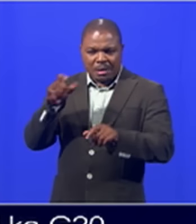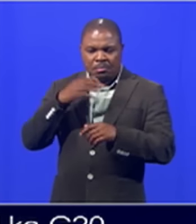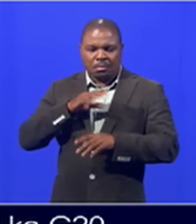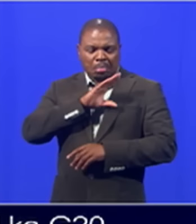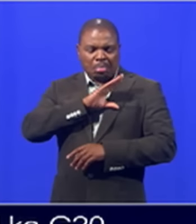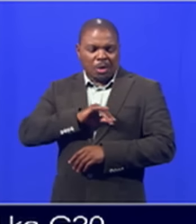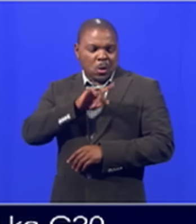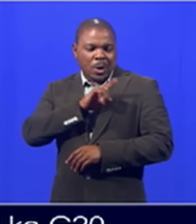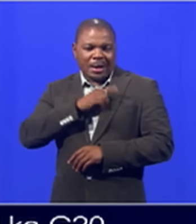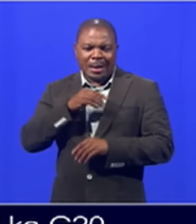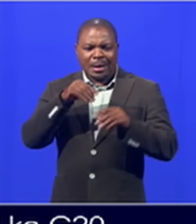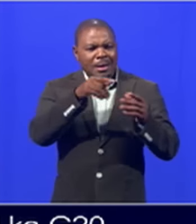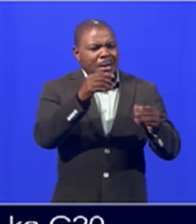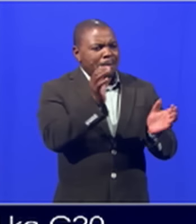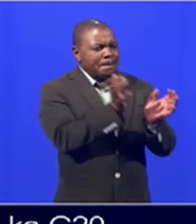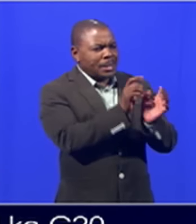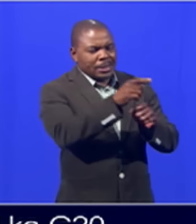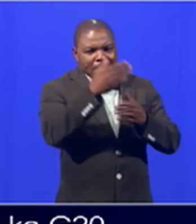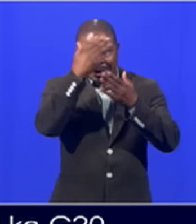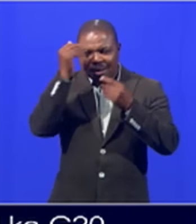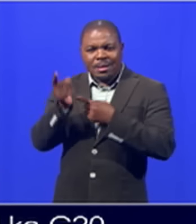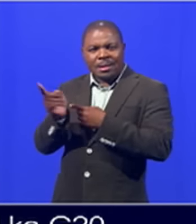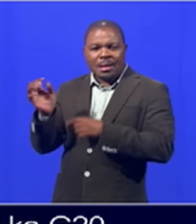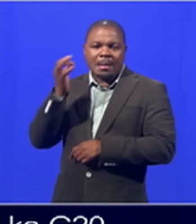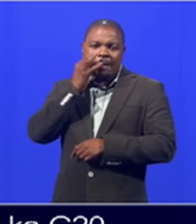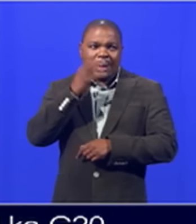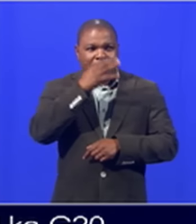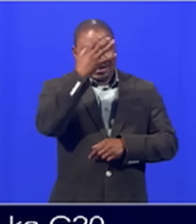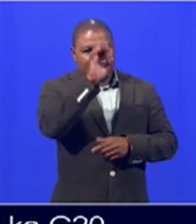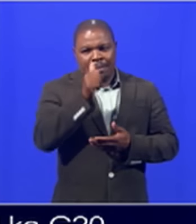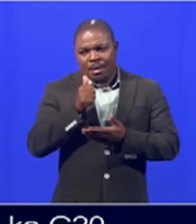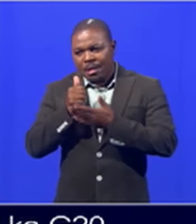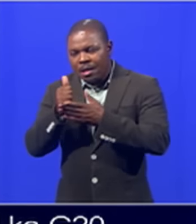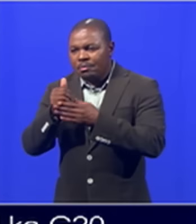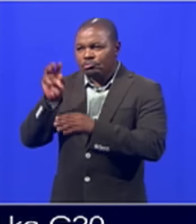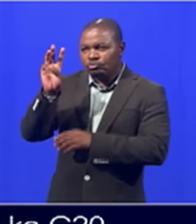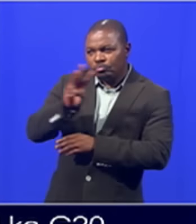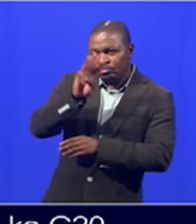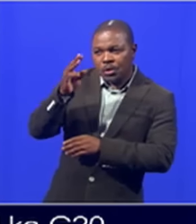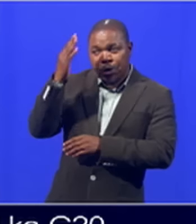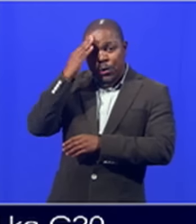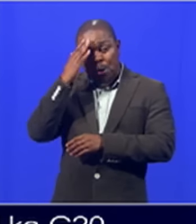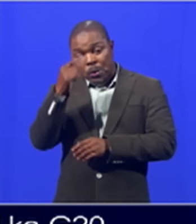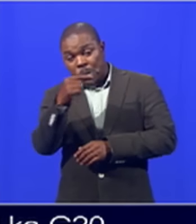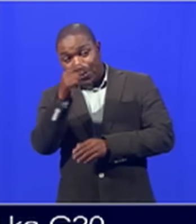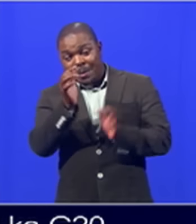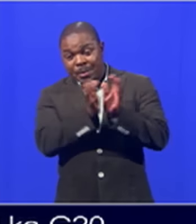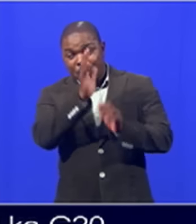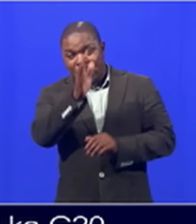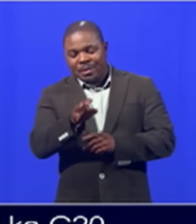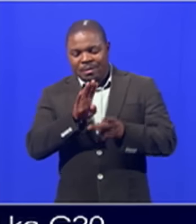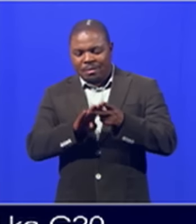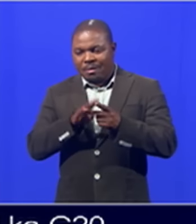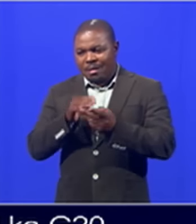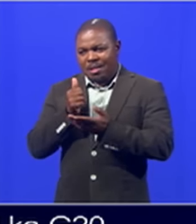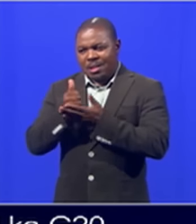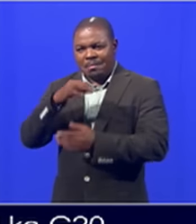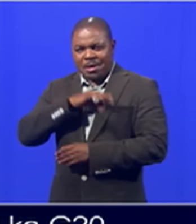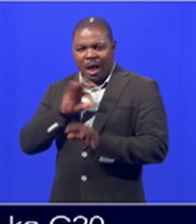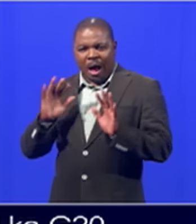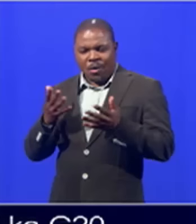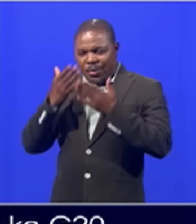kopanokgolo eno ba bega gore puso ga ya dira go tlala seatla go lemosa baagi ka kopano eno le gore ga ba tla